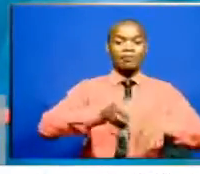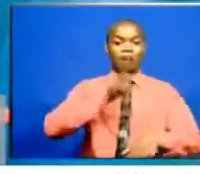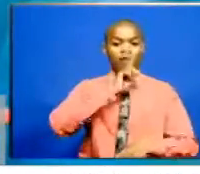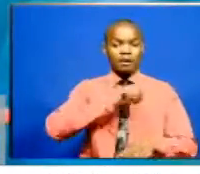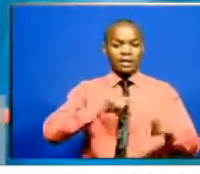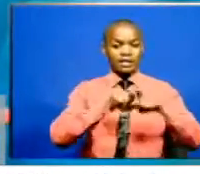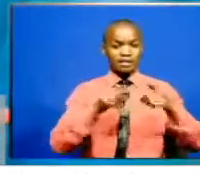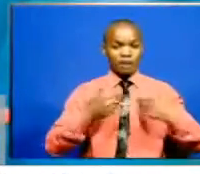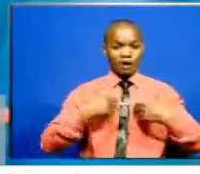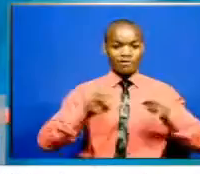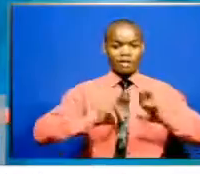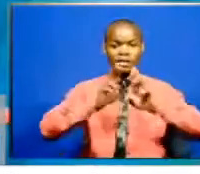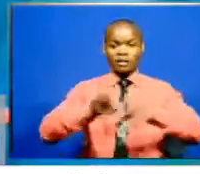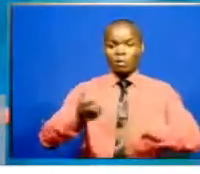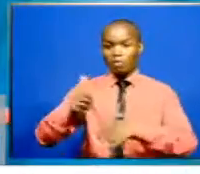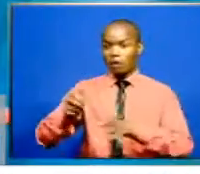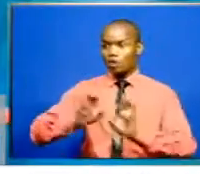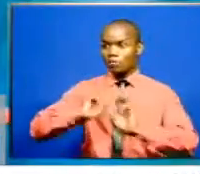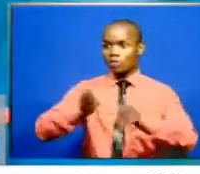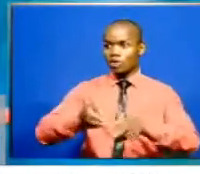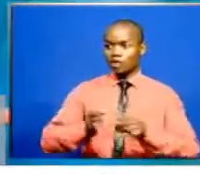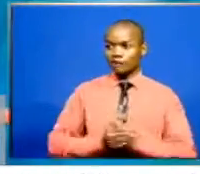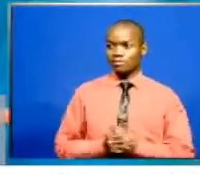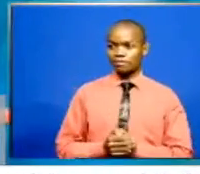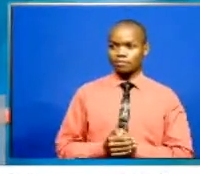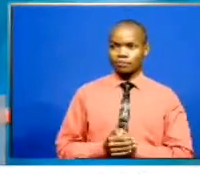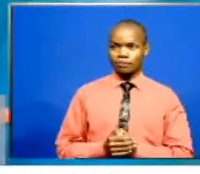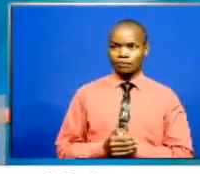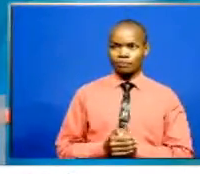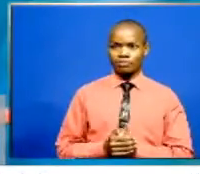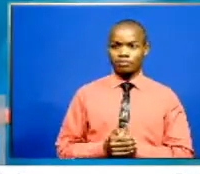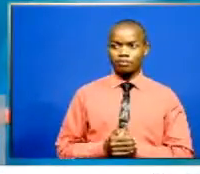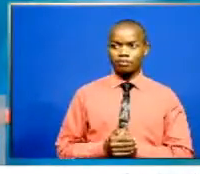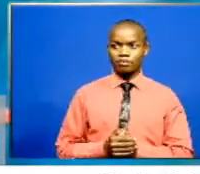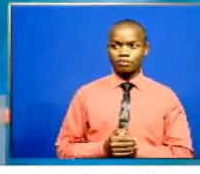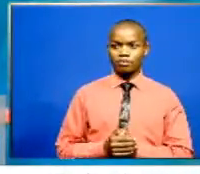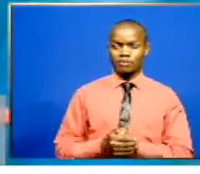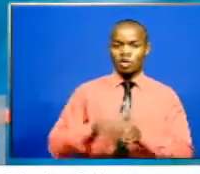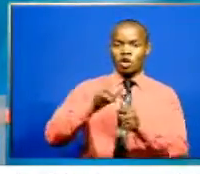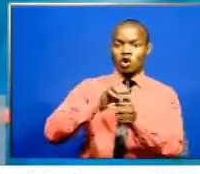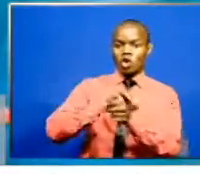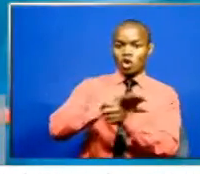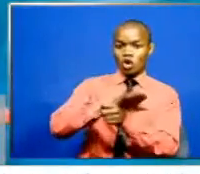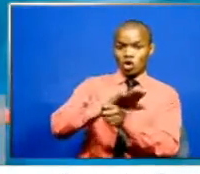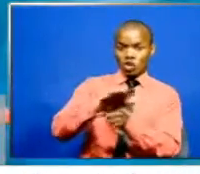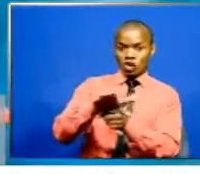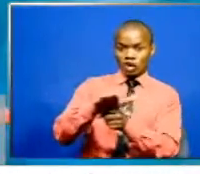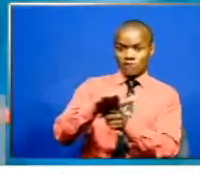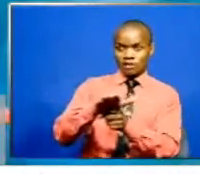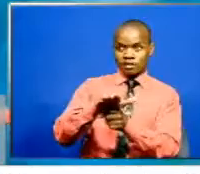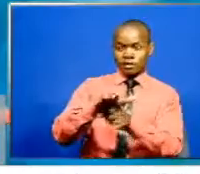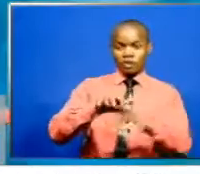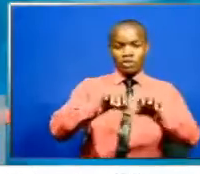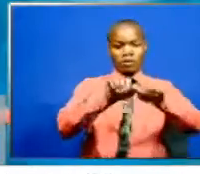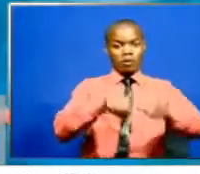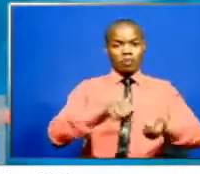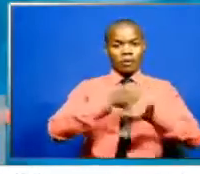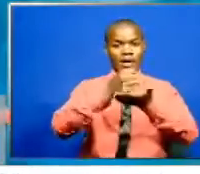that are unreported. So, you know, this COVID-19 will really help us